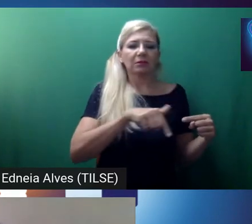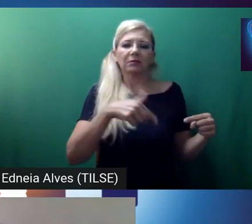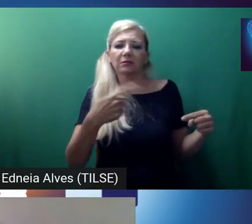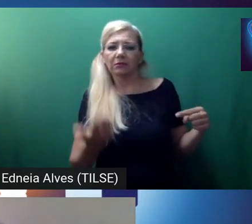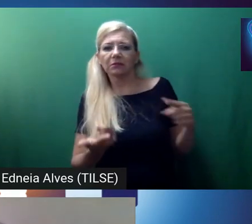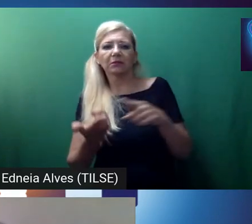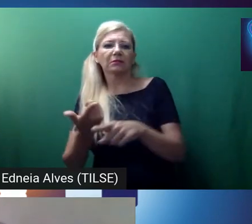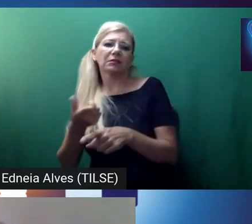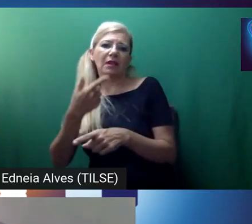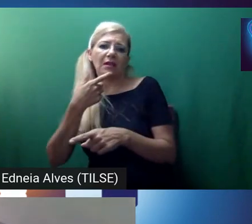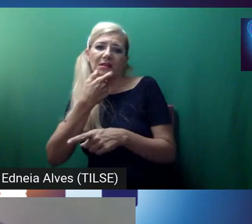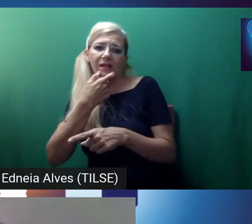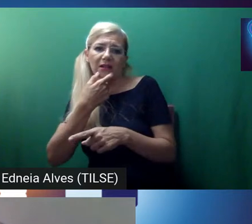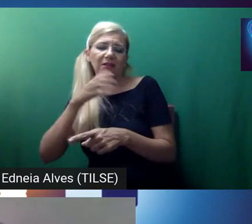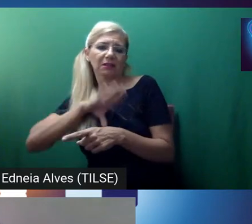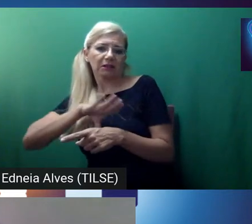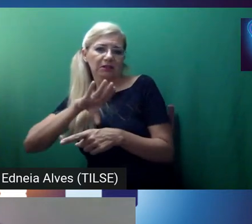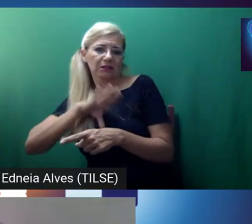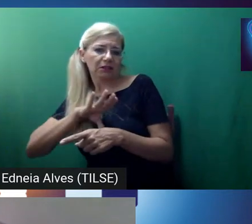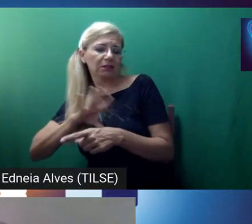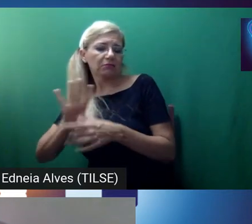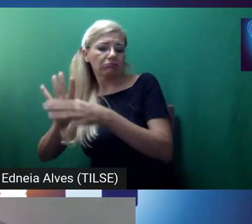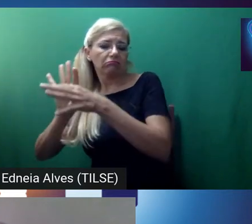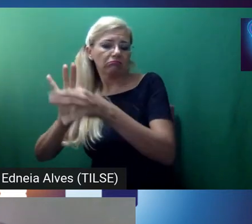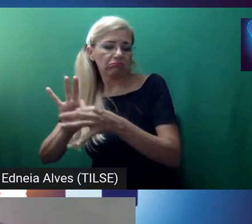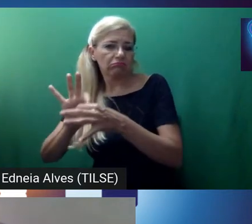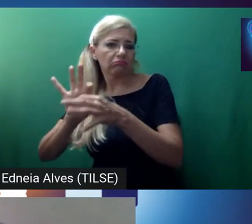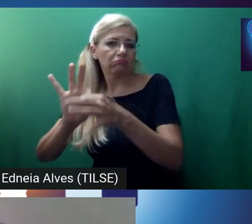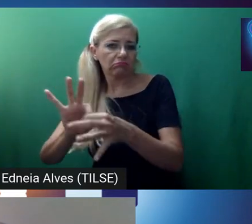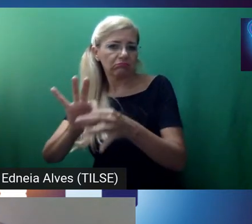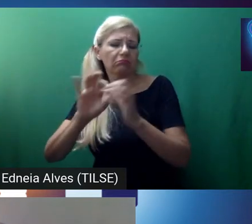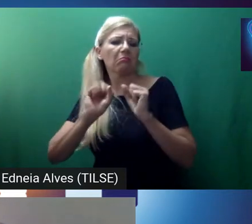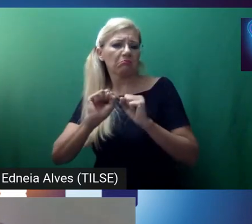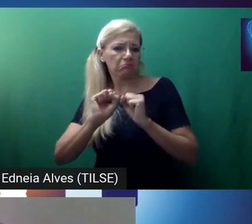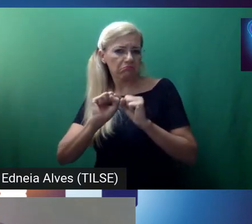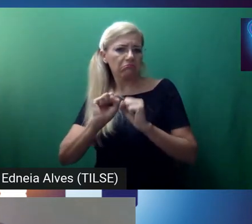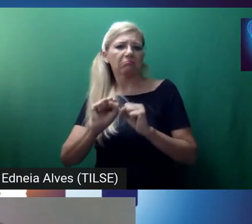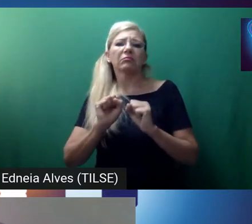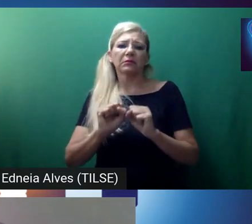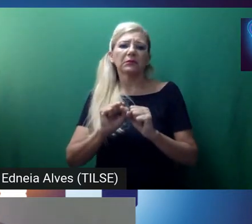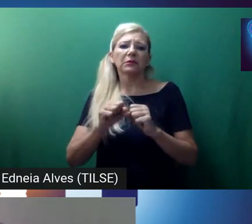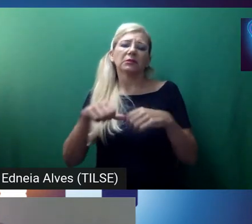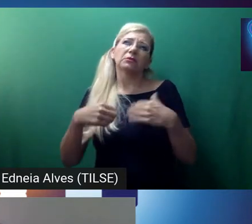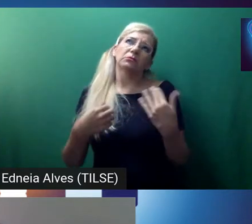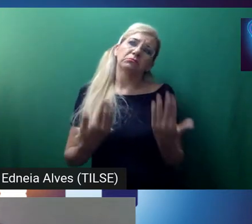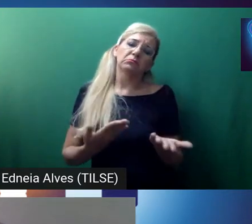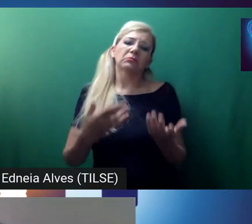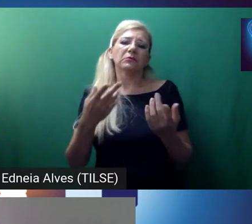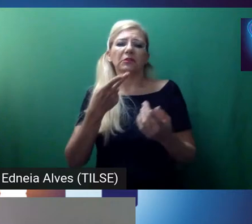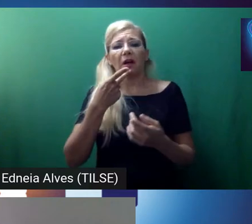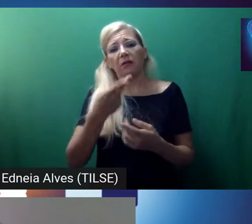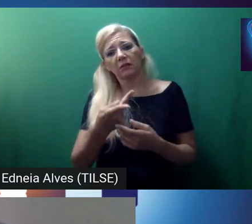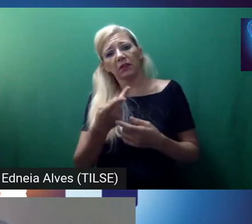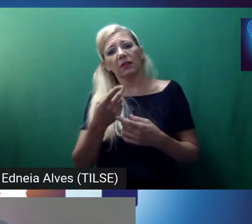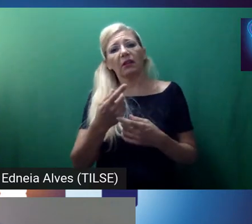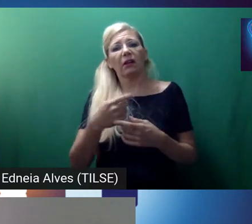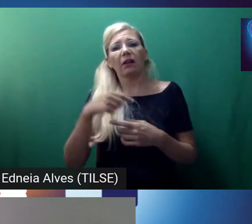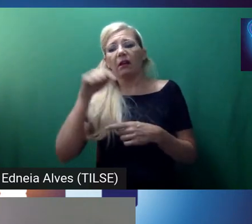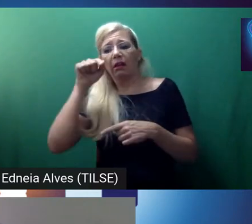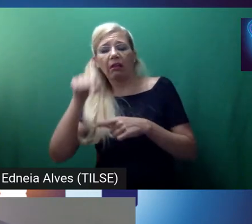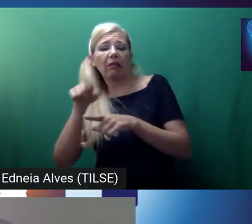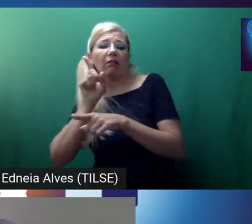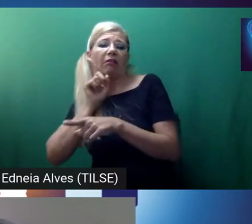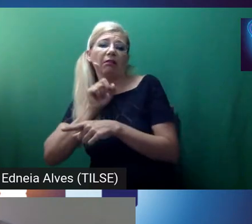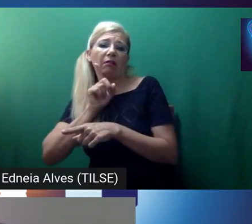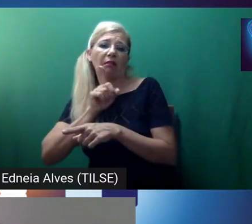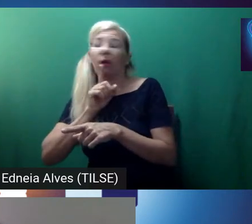right? We can make connections. We can say, oh, we actually say this way in English, or these two